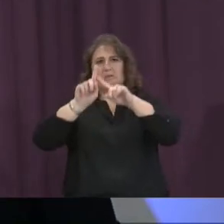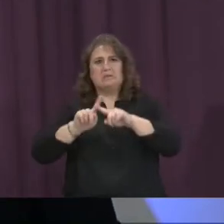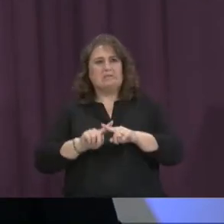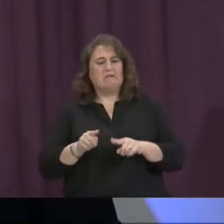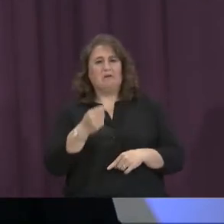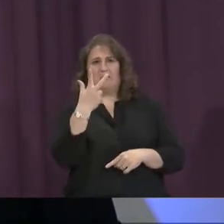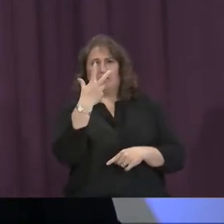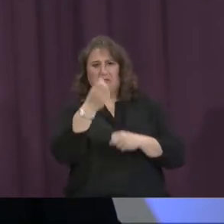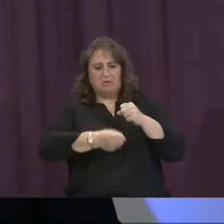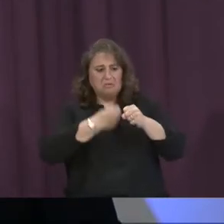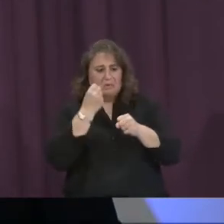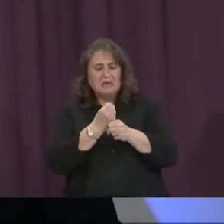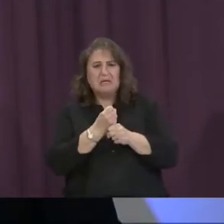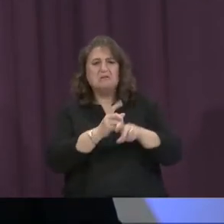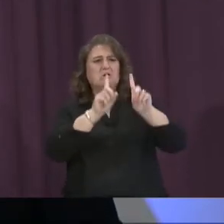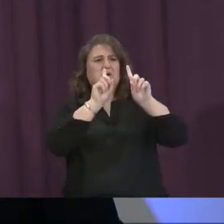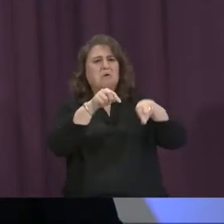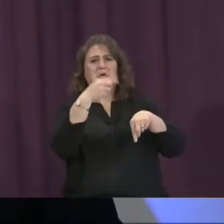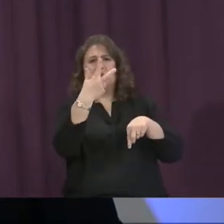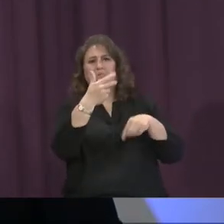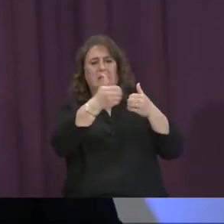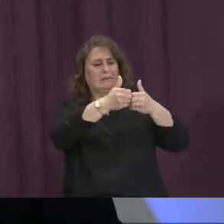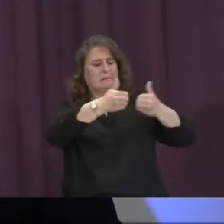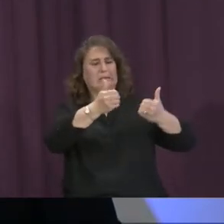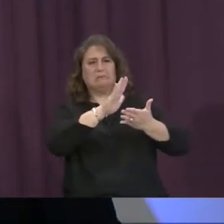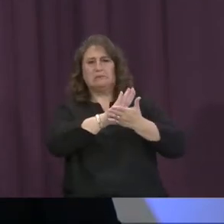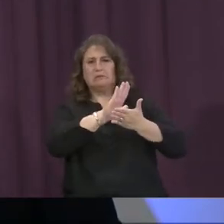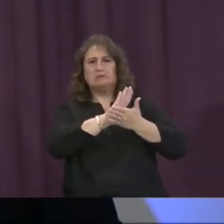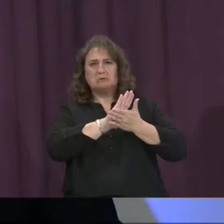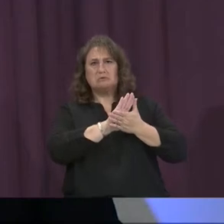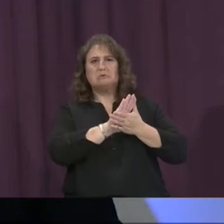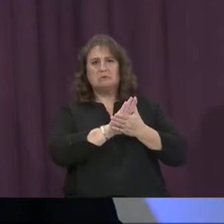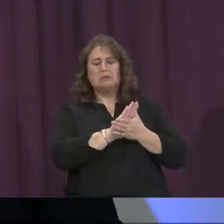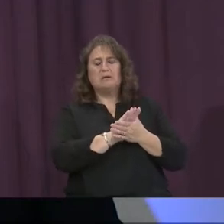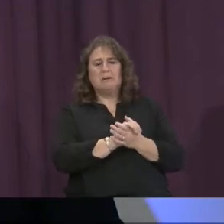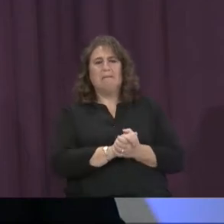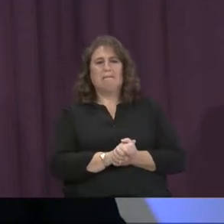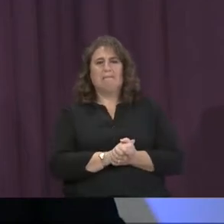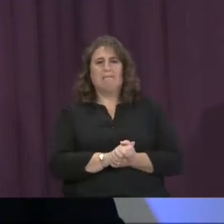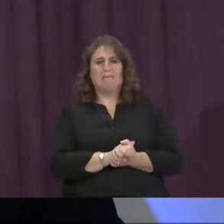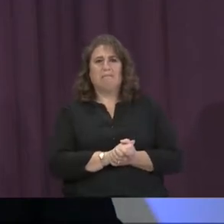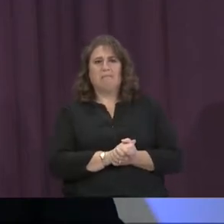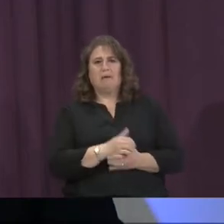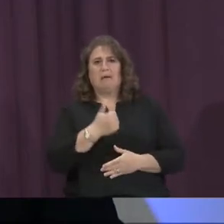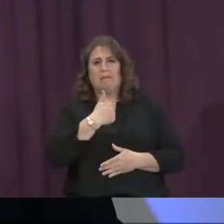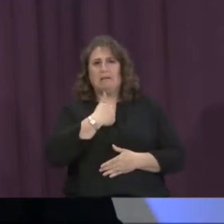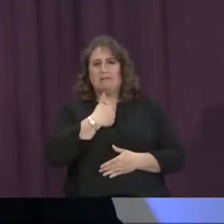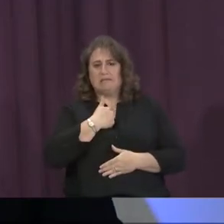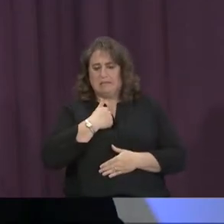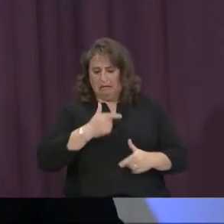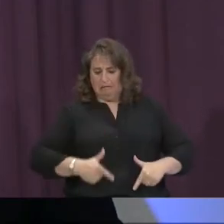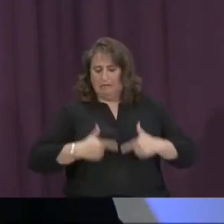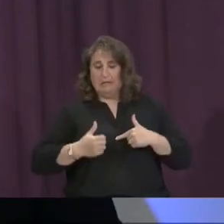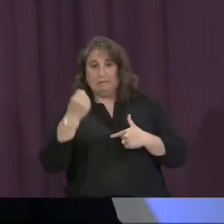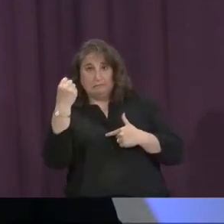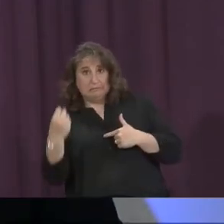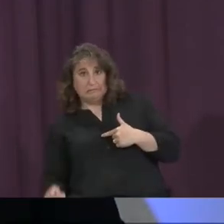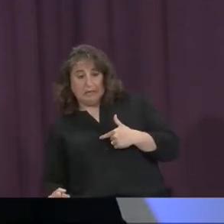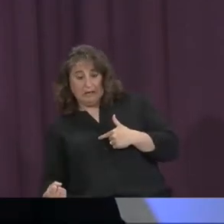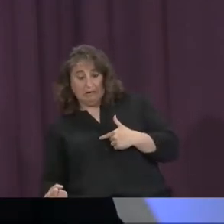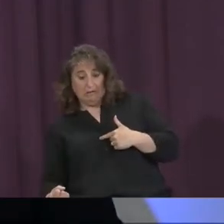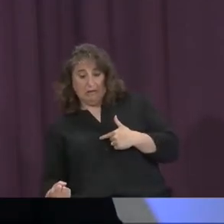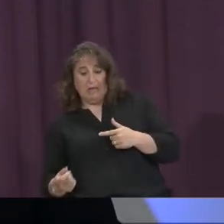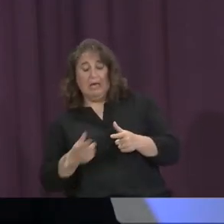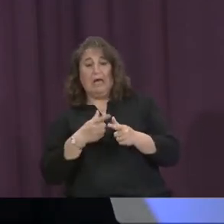schools in three different years. And one of those, um, I mean, I was down in the south and then I moved up here.